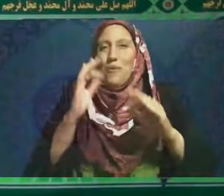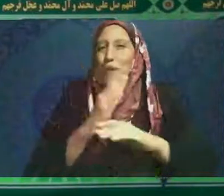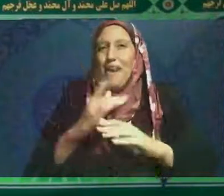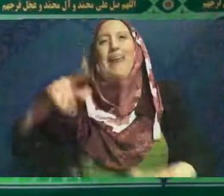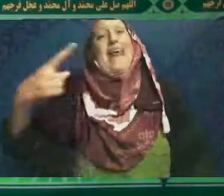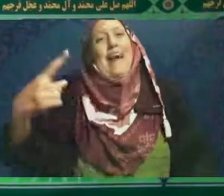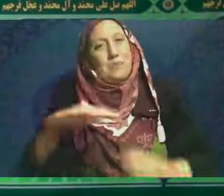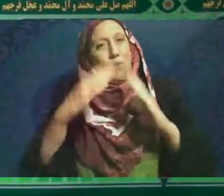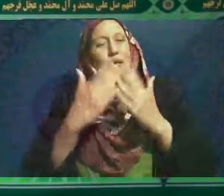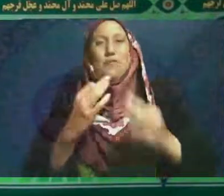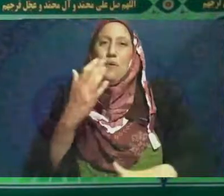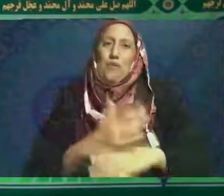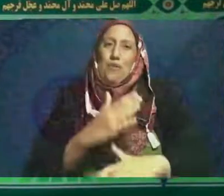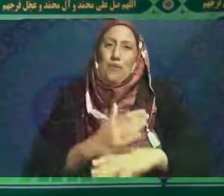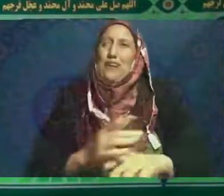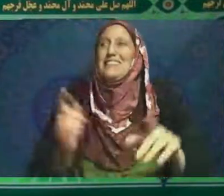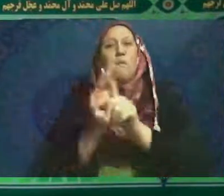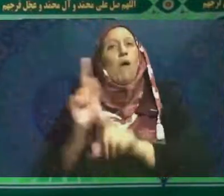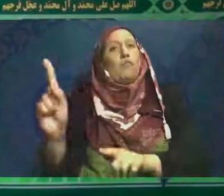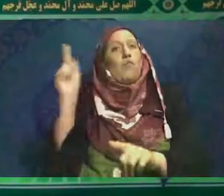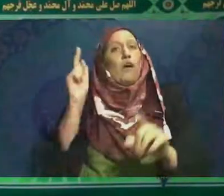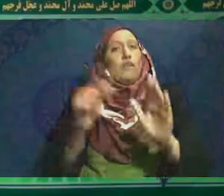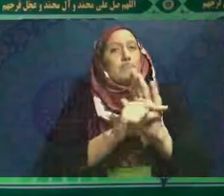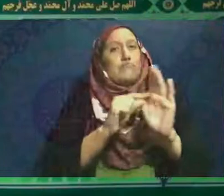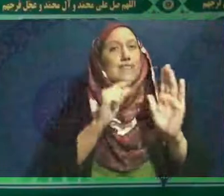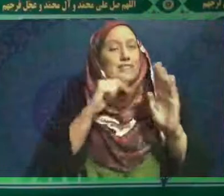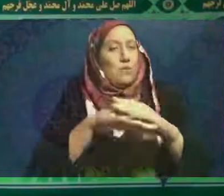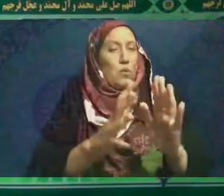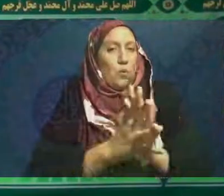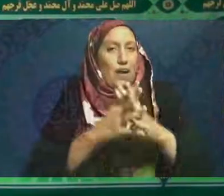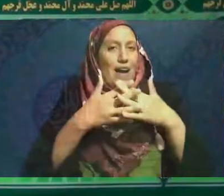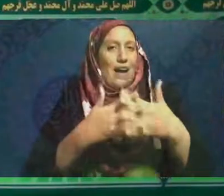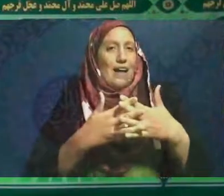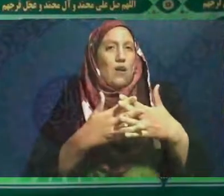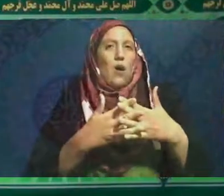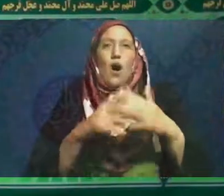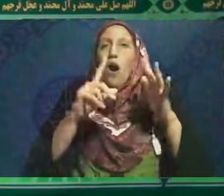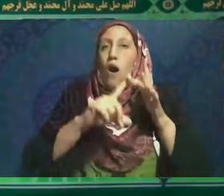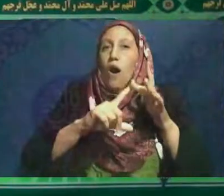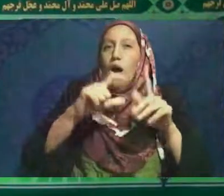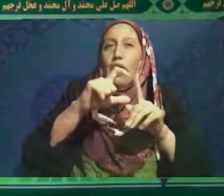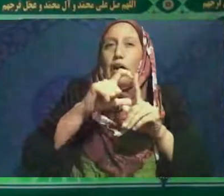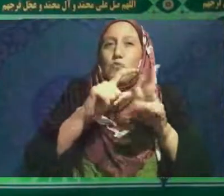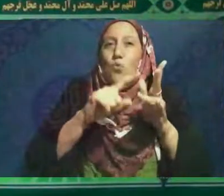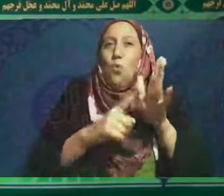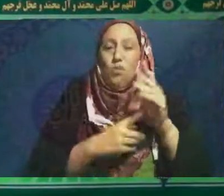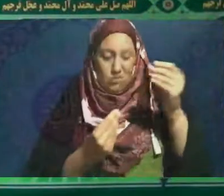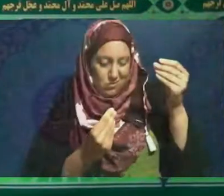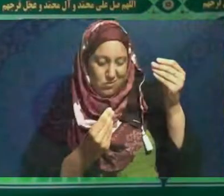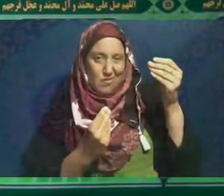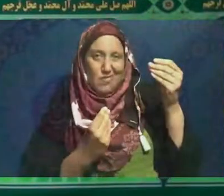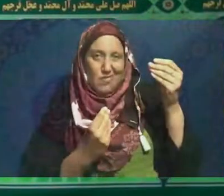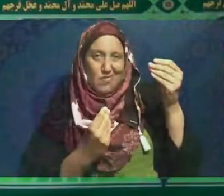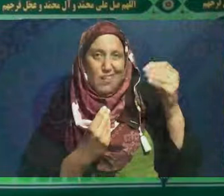and denying the intercession of idols. What are these pieces of woods and timbers to intercede? Quran